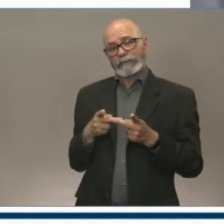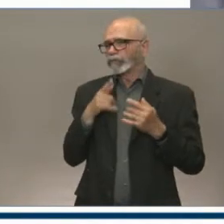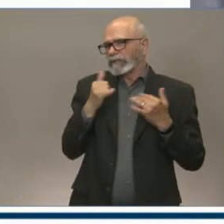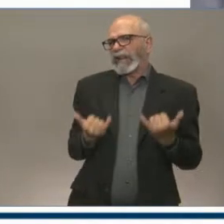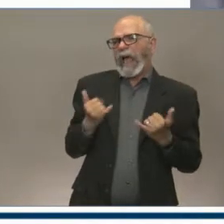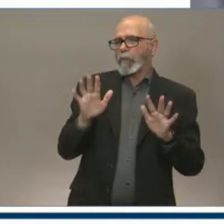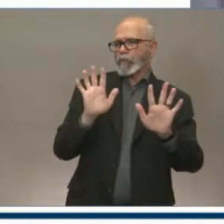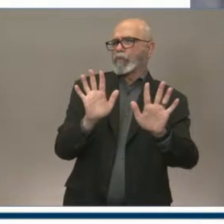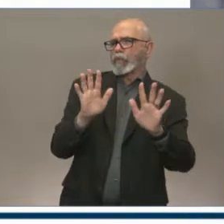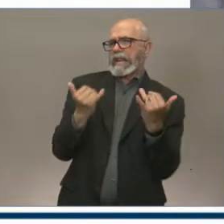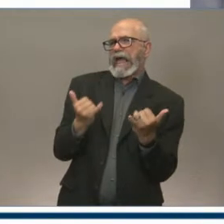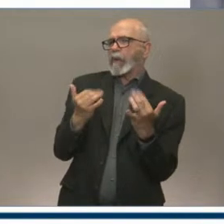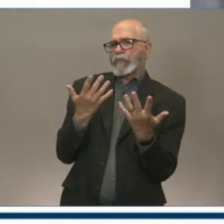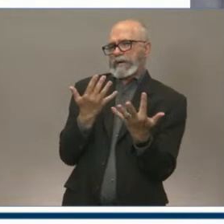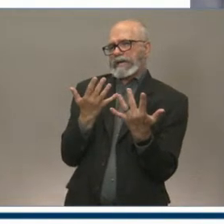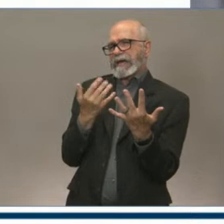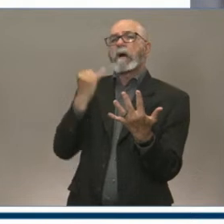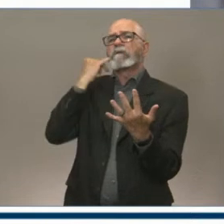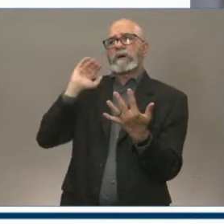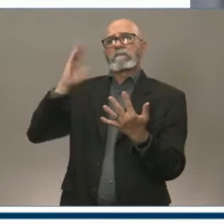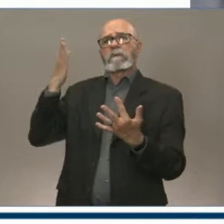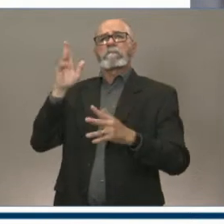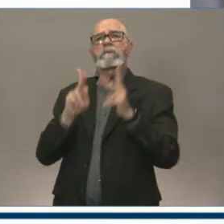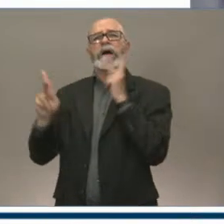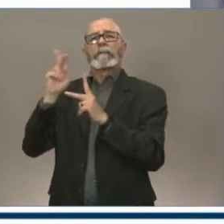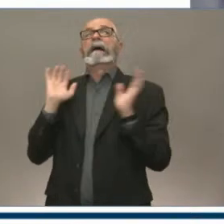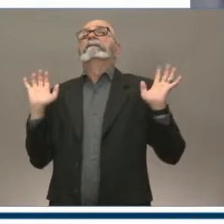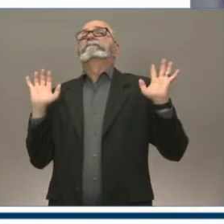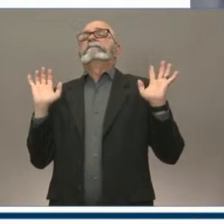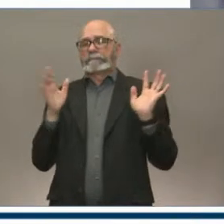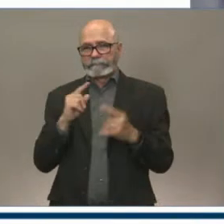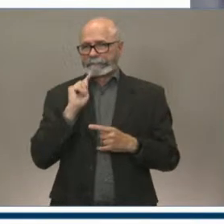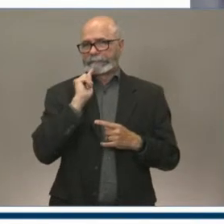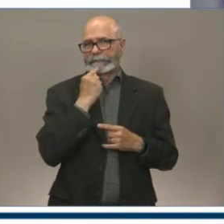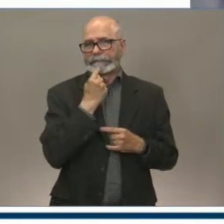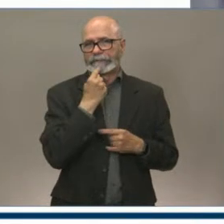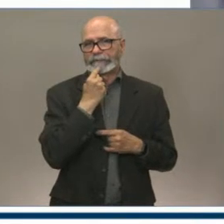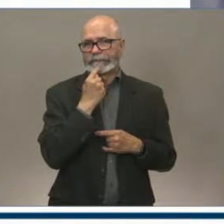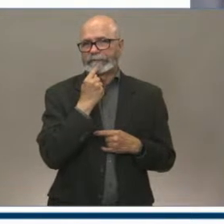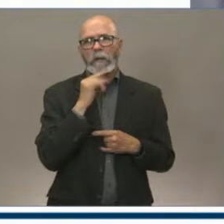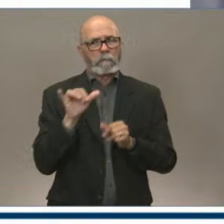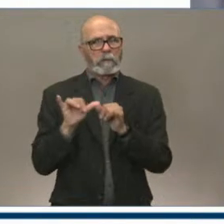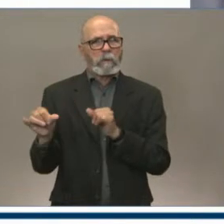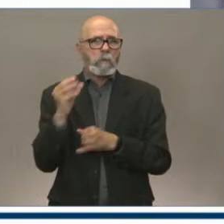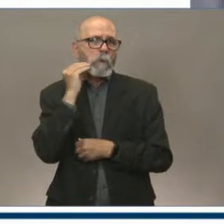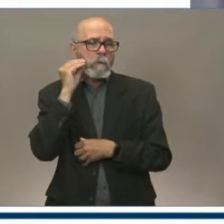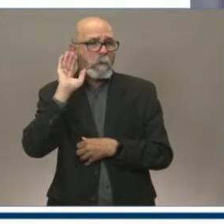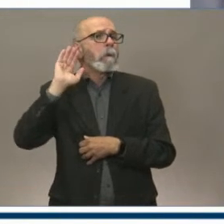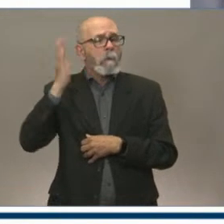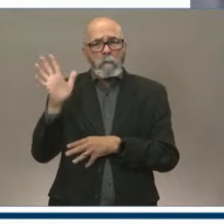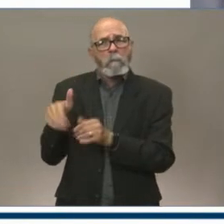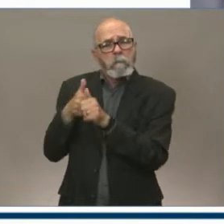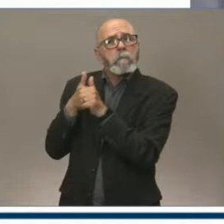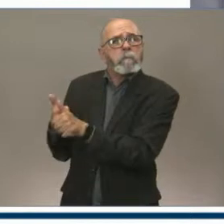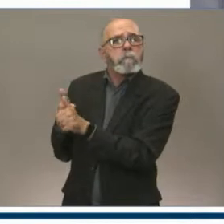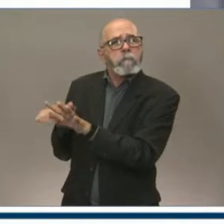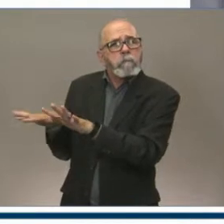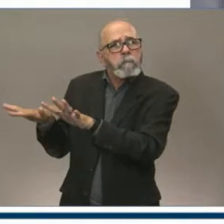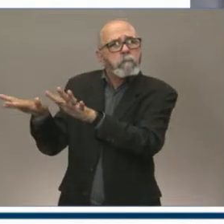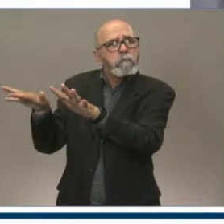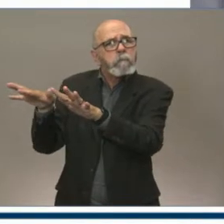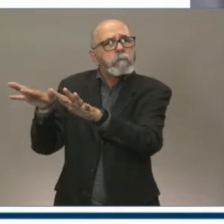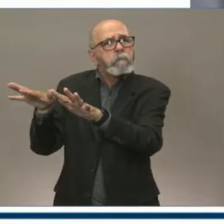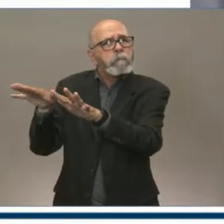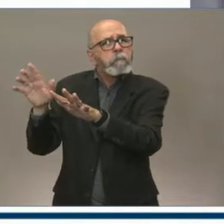We do think most Nova Scotians understand the seriousness of this and staying home and restricting the movement of